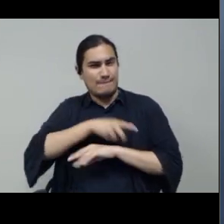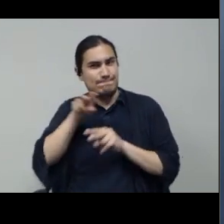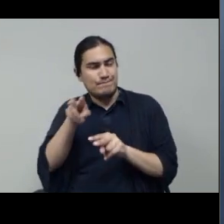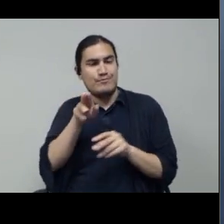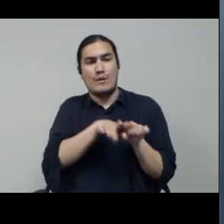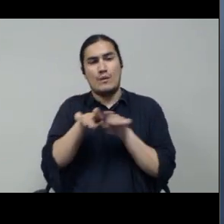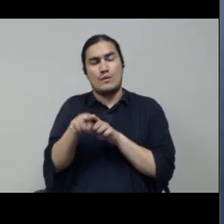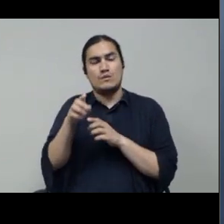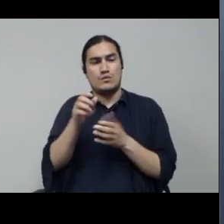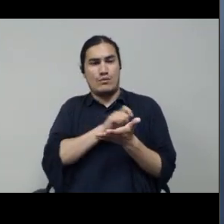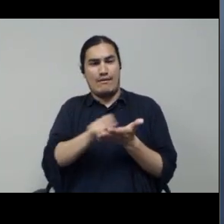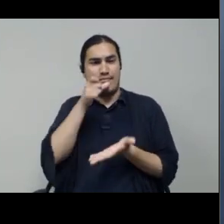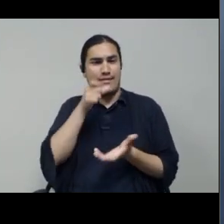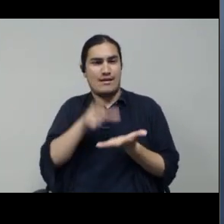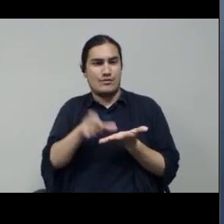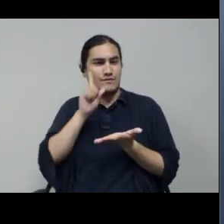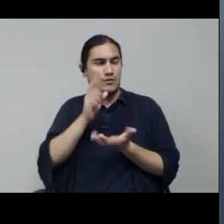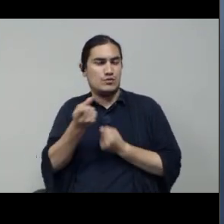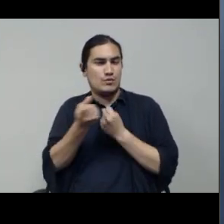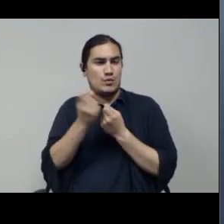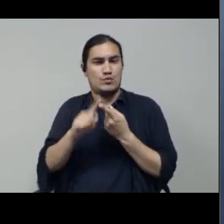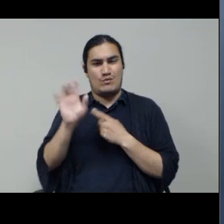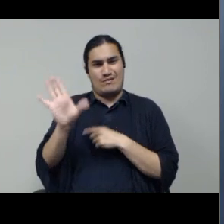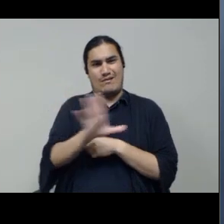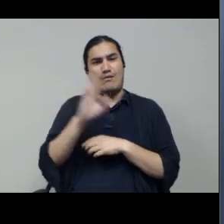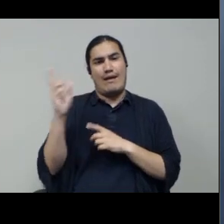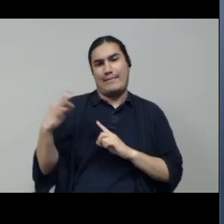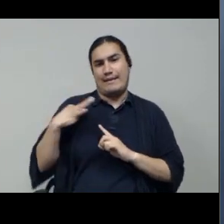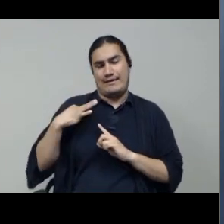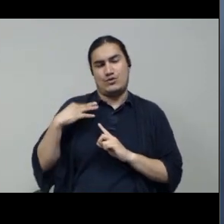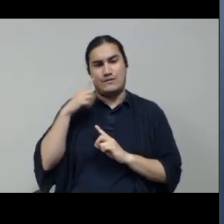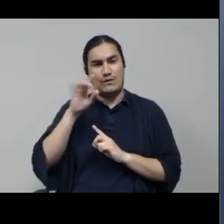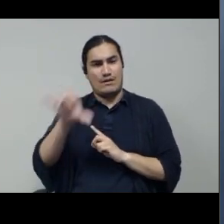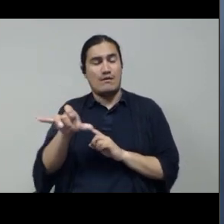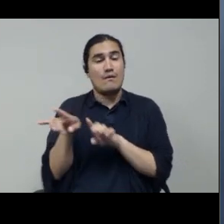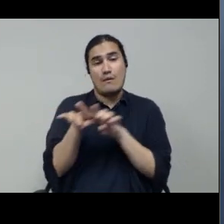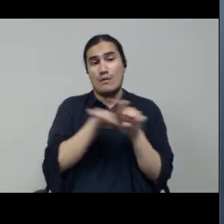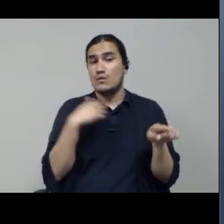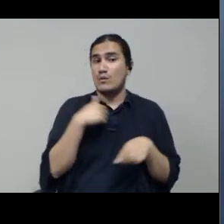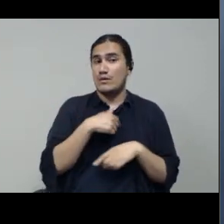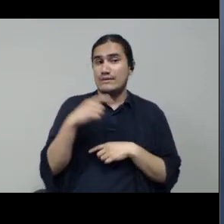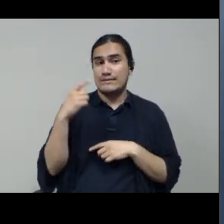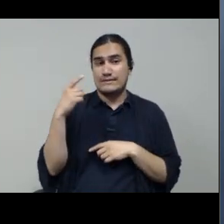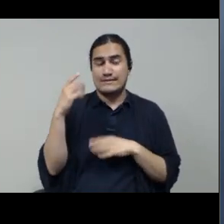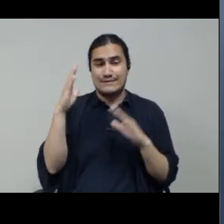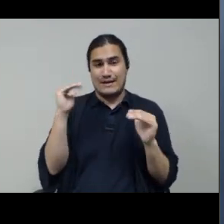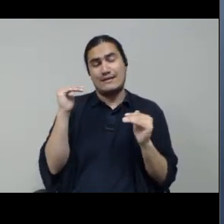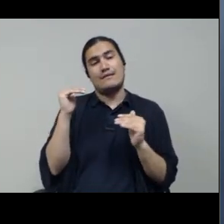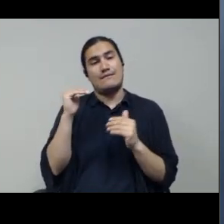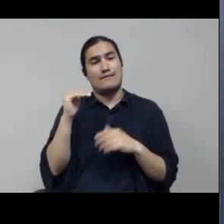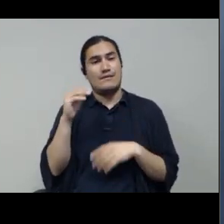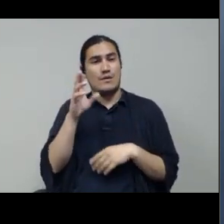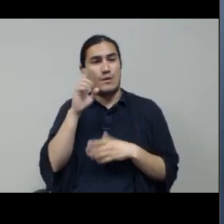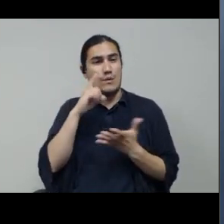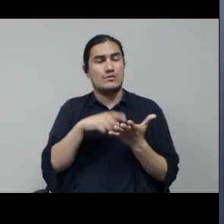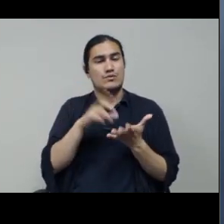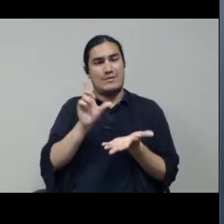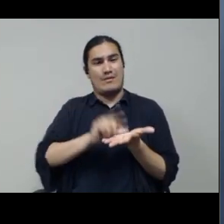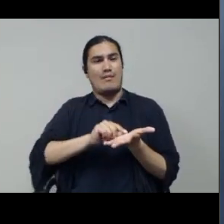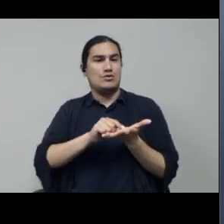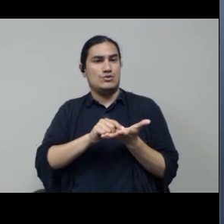to our local partners for their applications. Also, we're expecting the Bridge Investment Program funding notice to be published in the coming